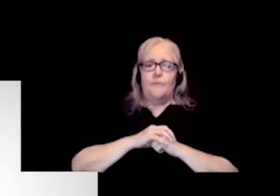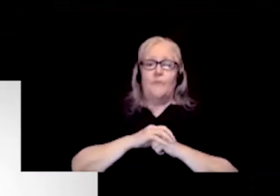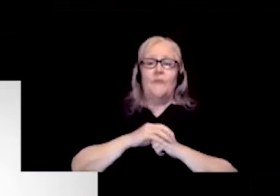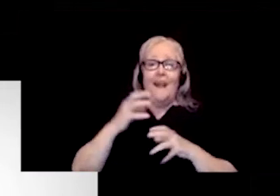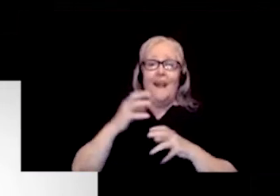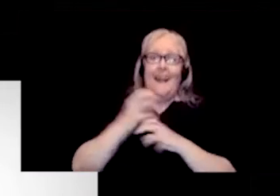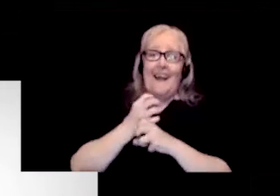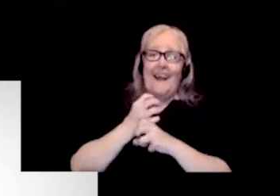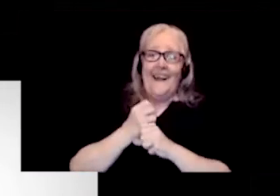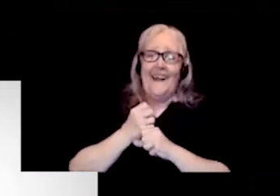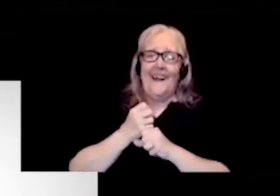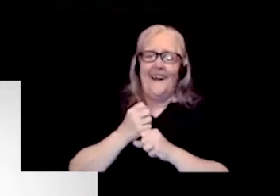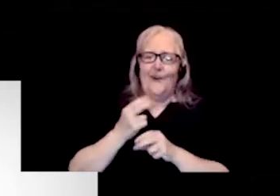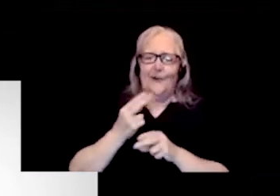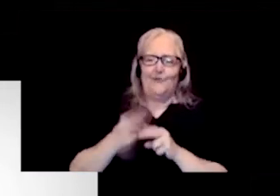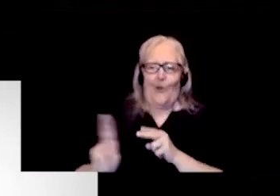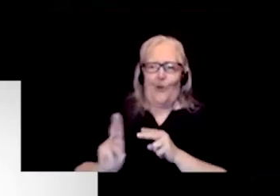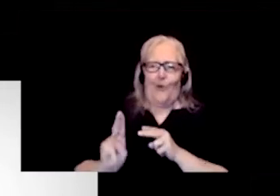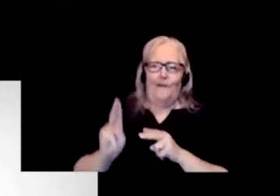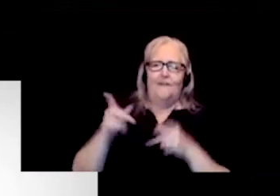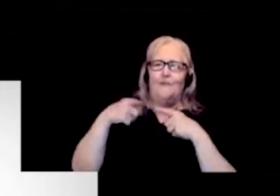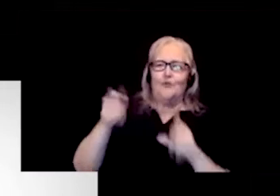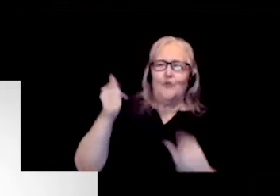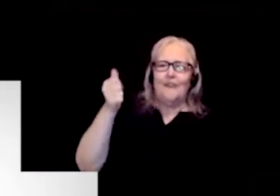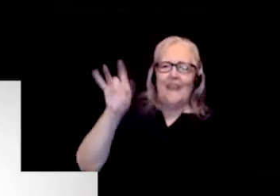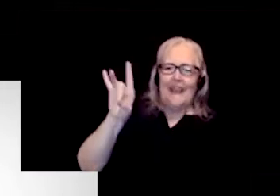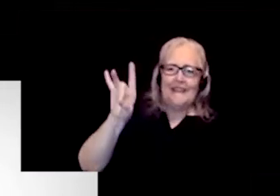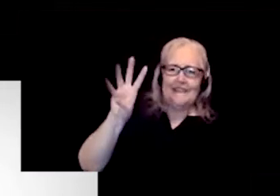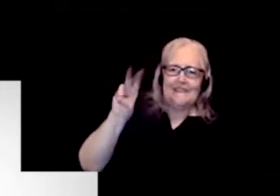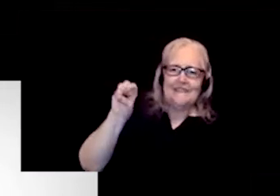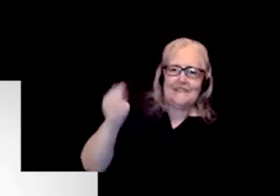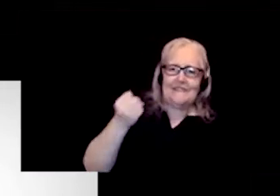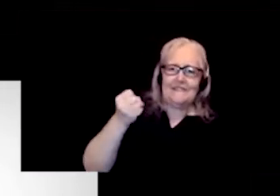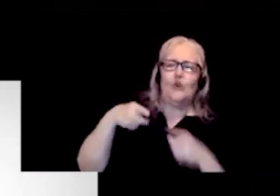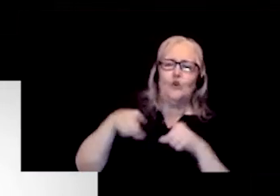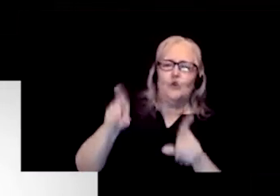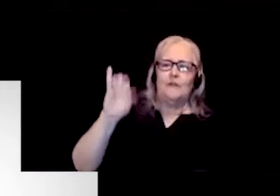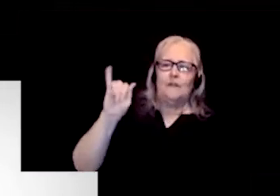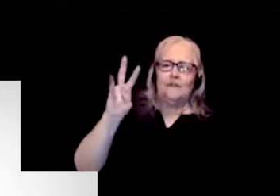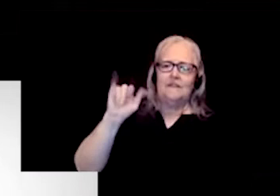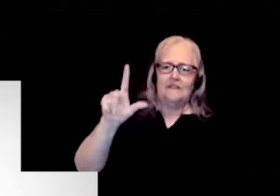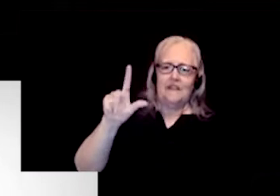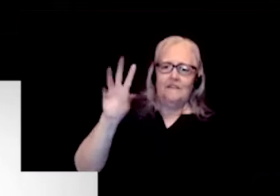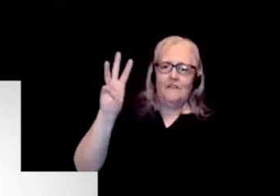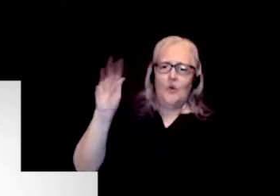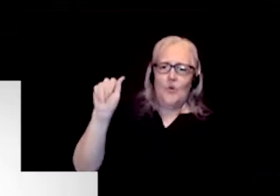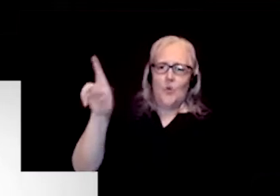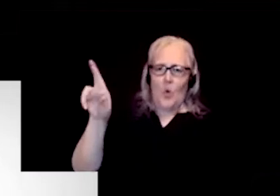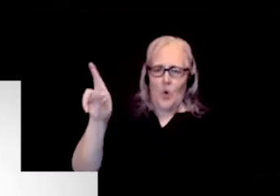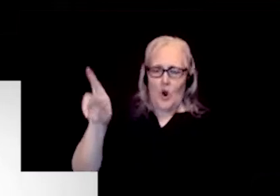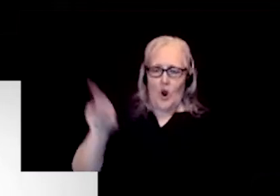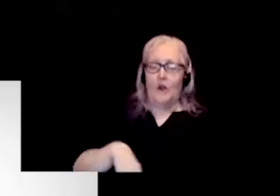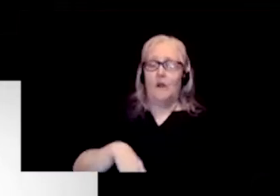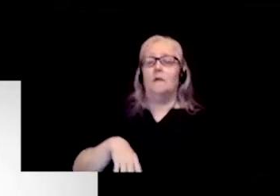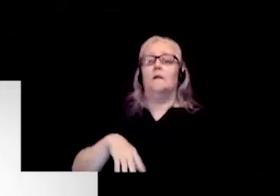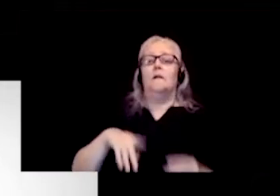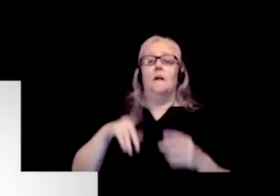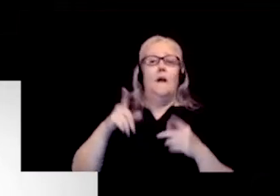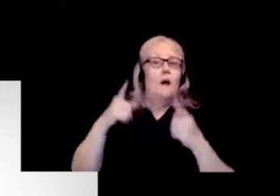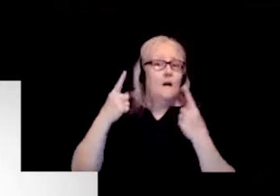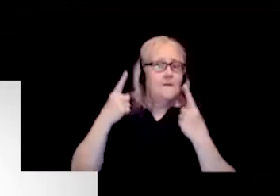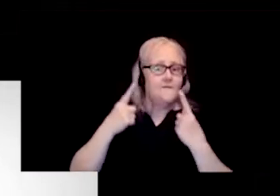in the 1860s during the Civil War. They managed, after negotiating, to get a very comprehensive